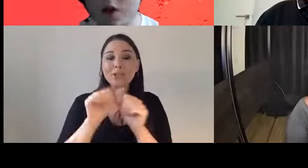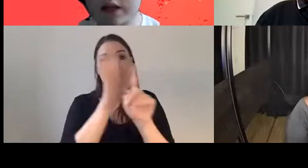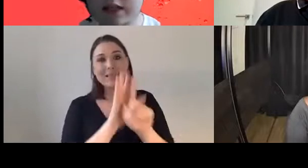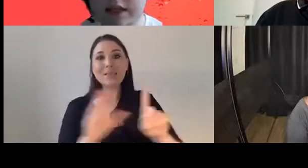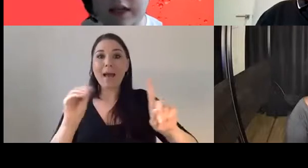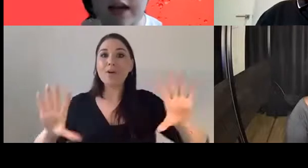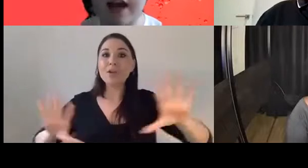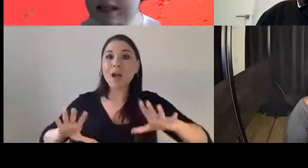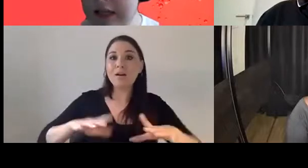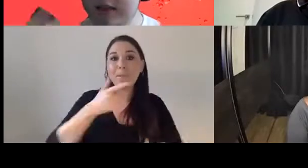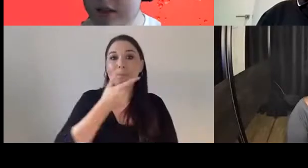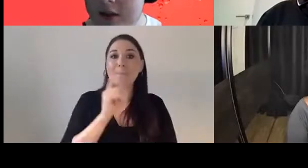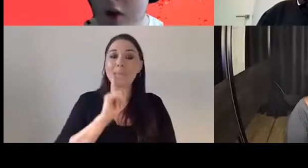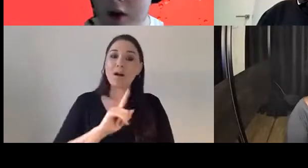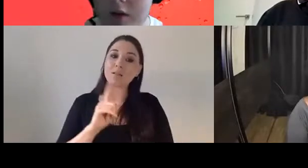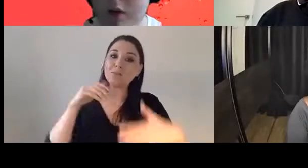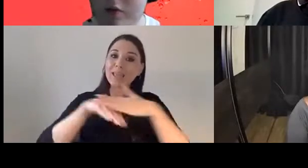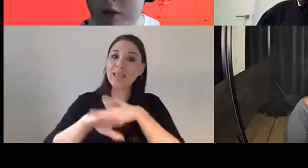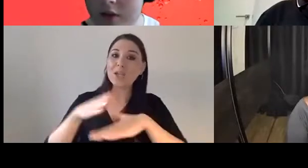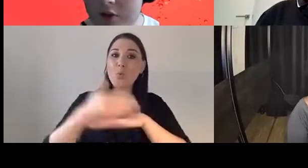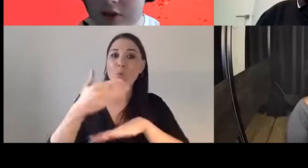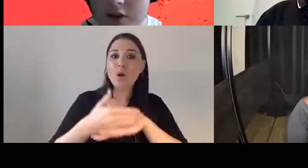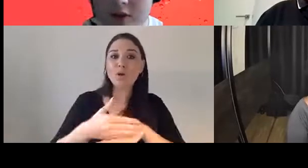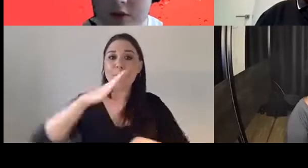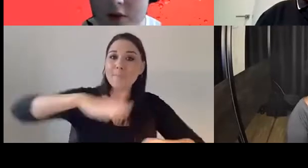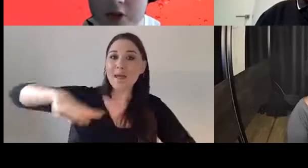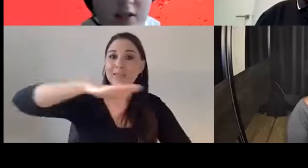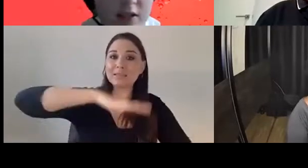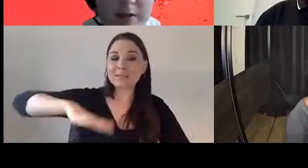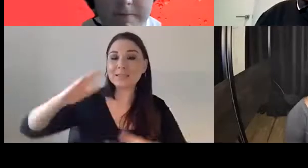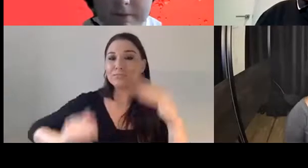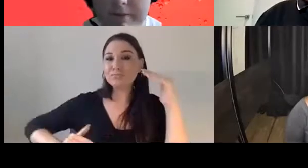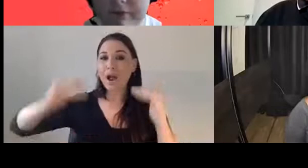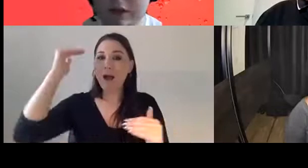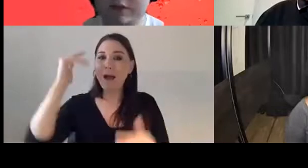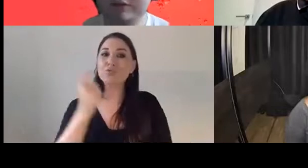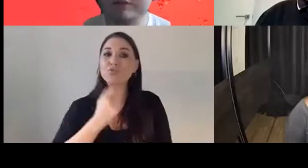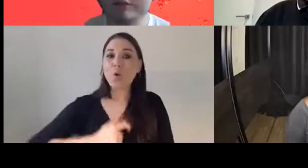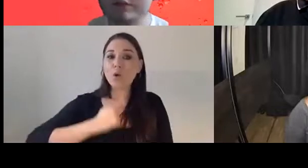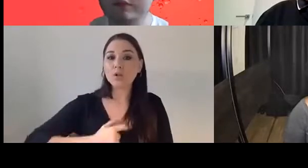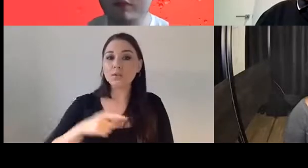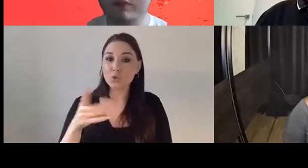work in the workplaces and in high-level roles, as you discussed earlier, Jesse?